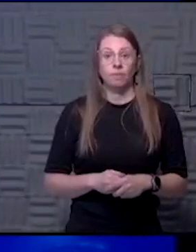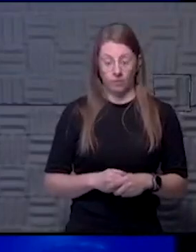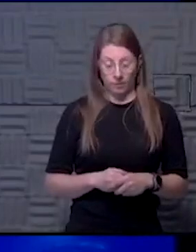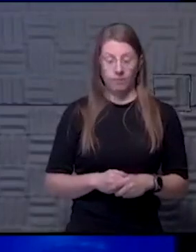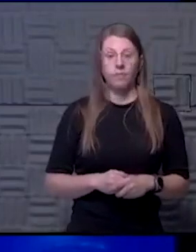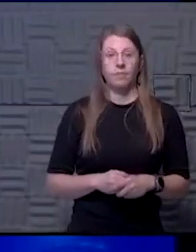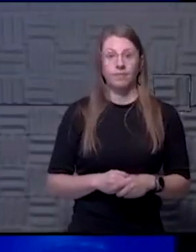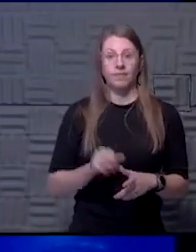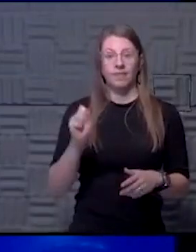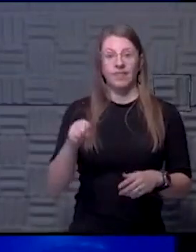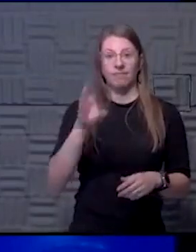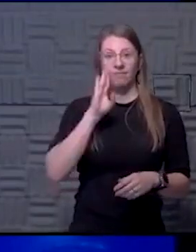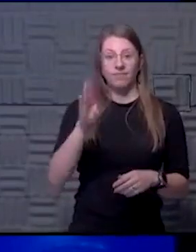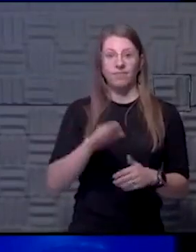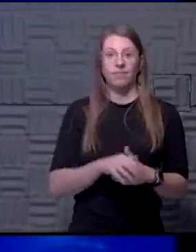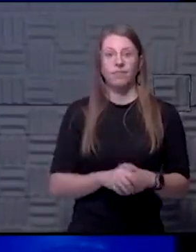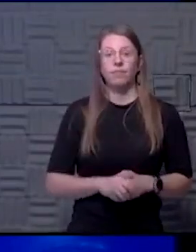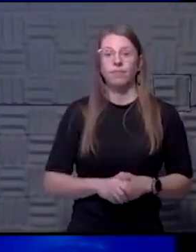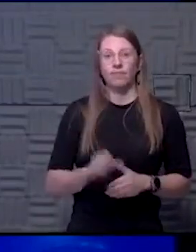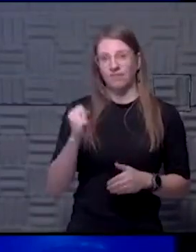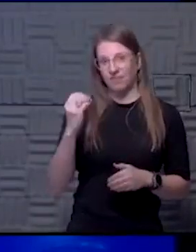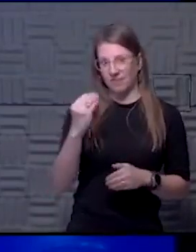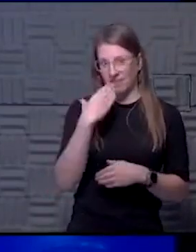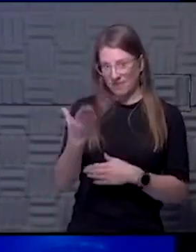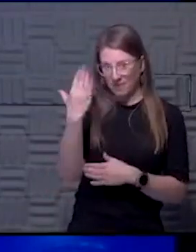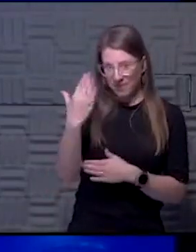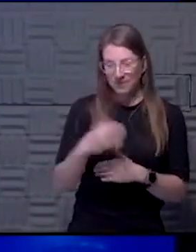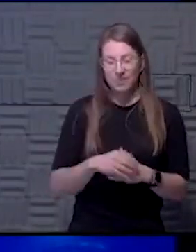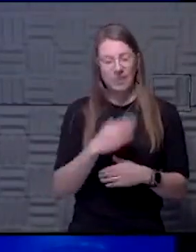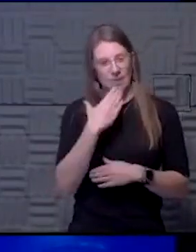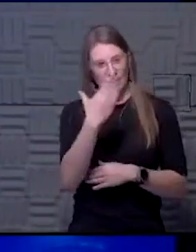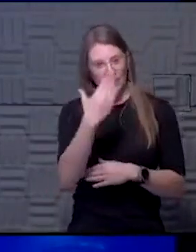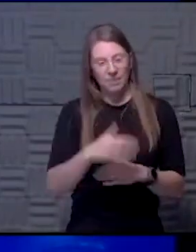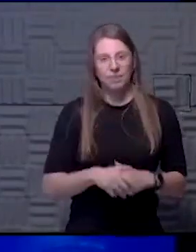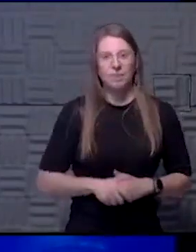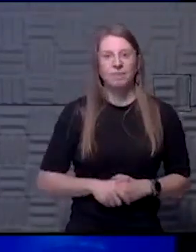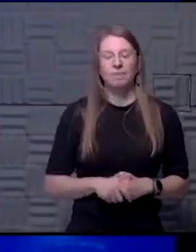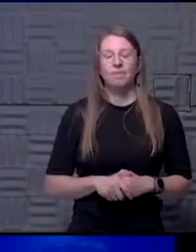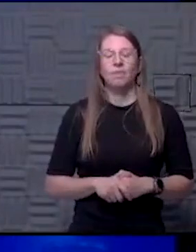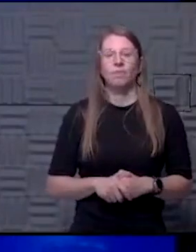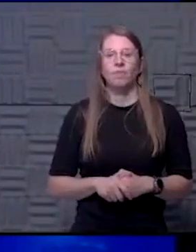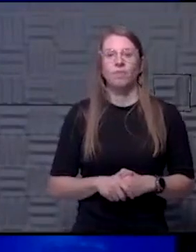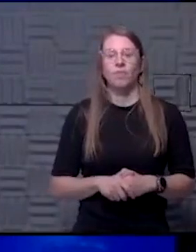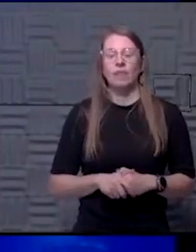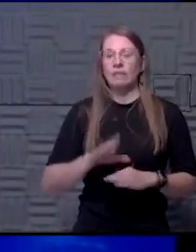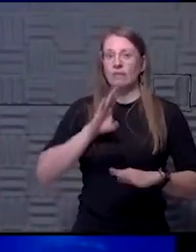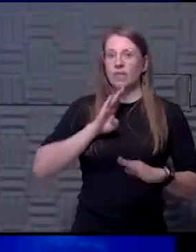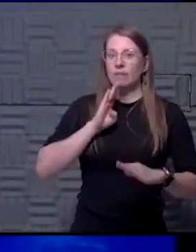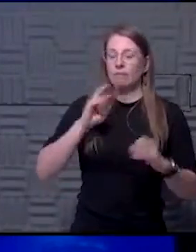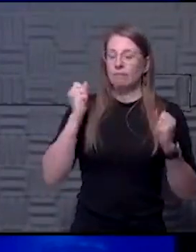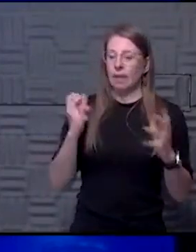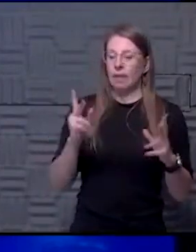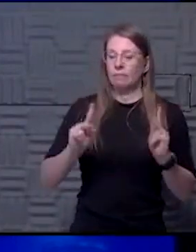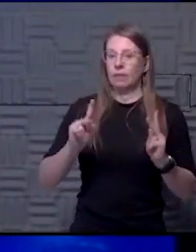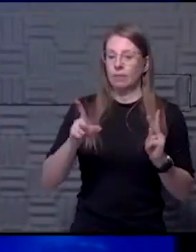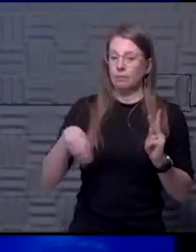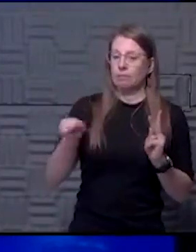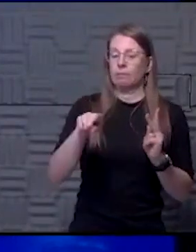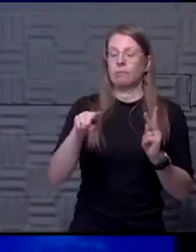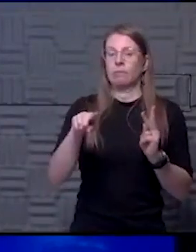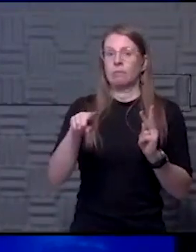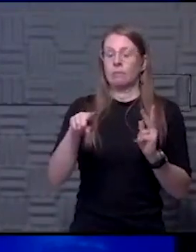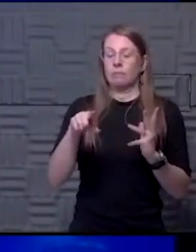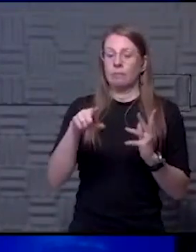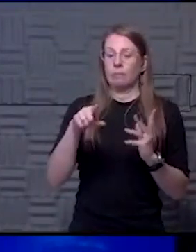Yes, there I am. So good morning, everybody. Good morning. There's been a lot of frustration with folks who have said that they're